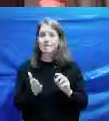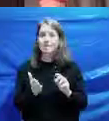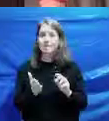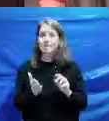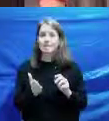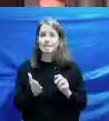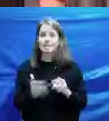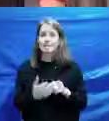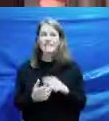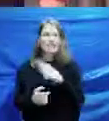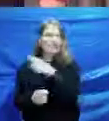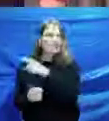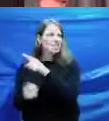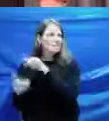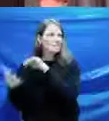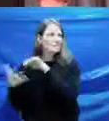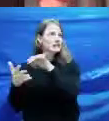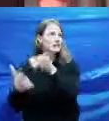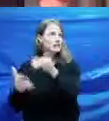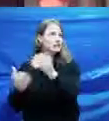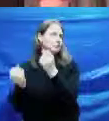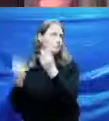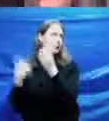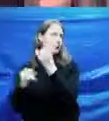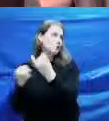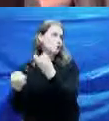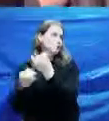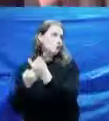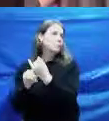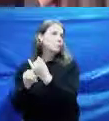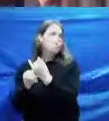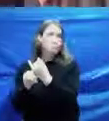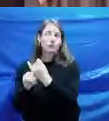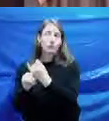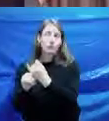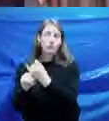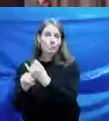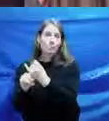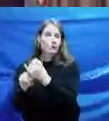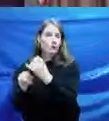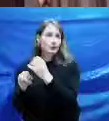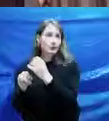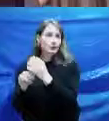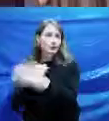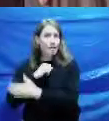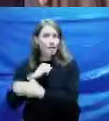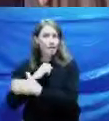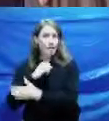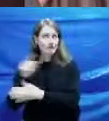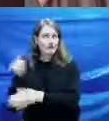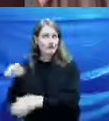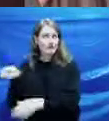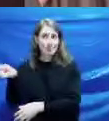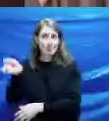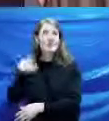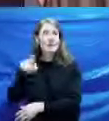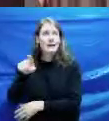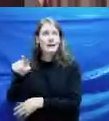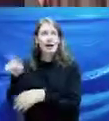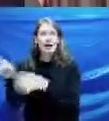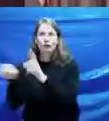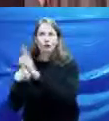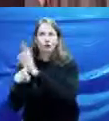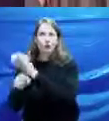very informative in influencing the standards. And 90% of the teachers interviewed loved the core. And only